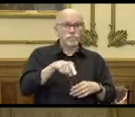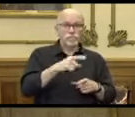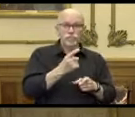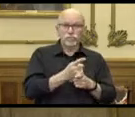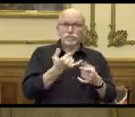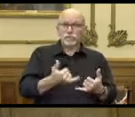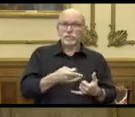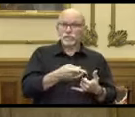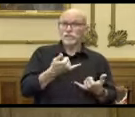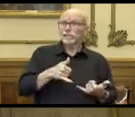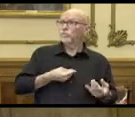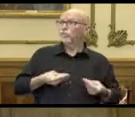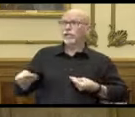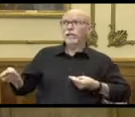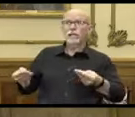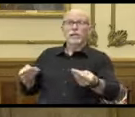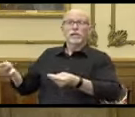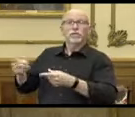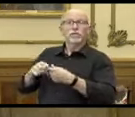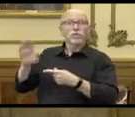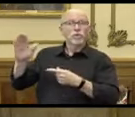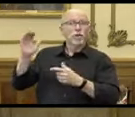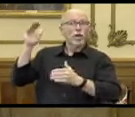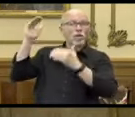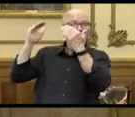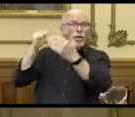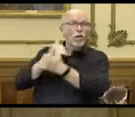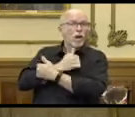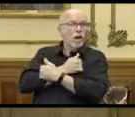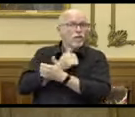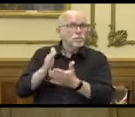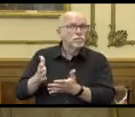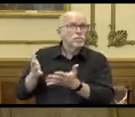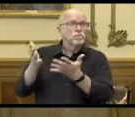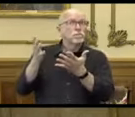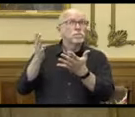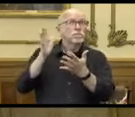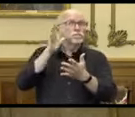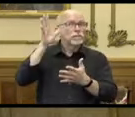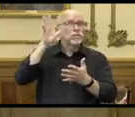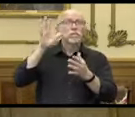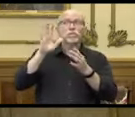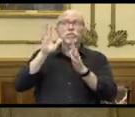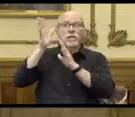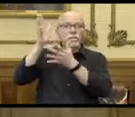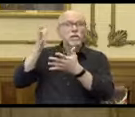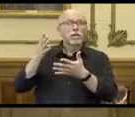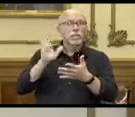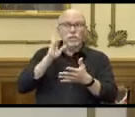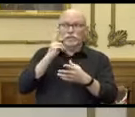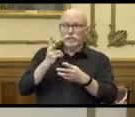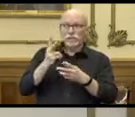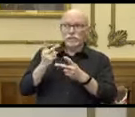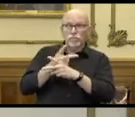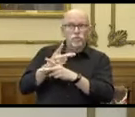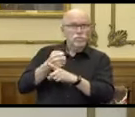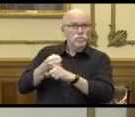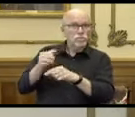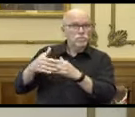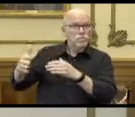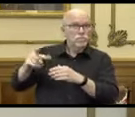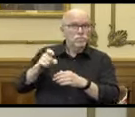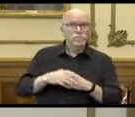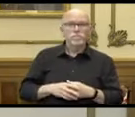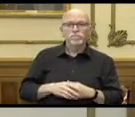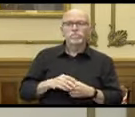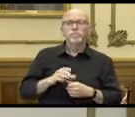now spreading it to their older adult loved ones, and are we going to start seeing the outcome of that here in the next couple of weeks? Candy with